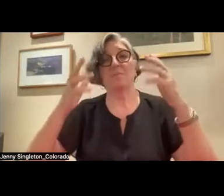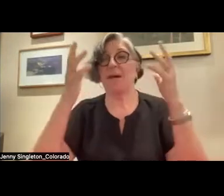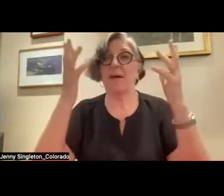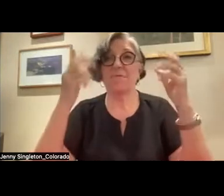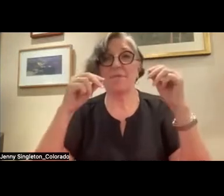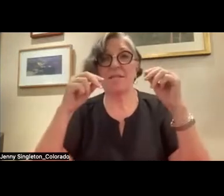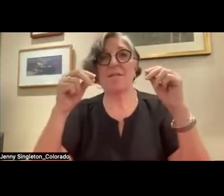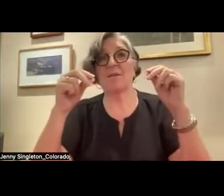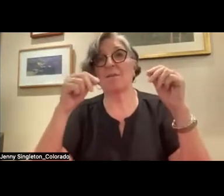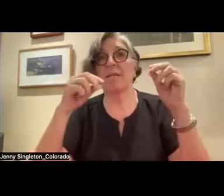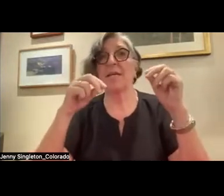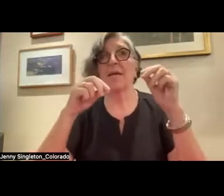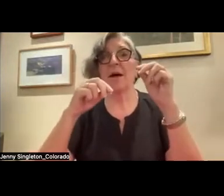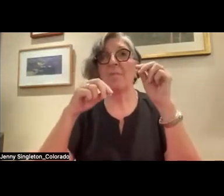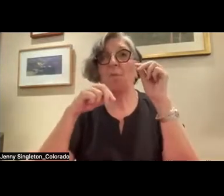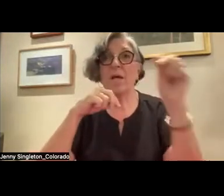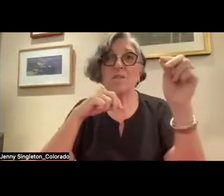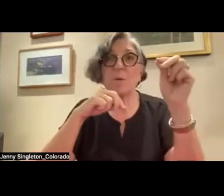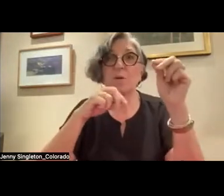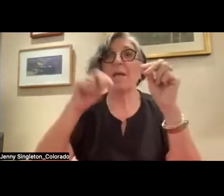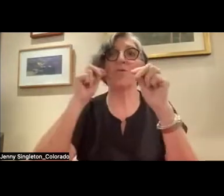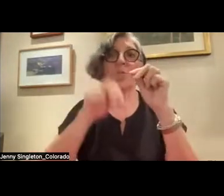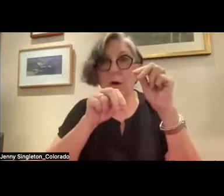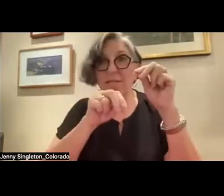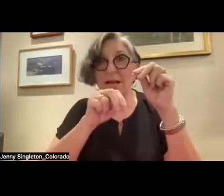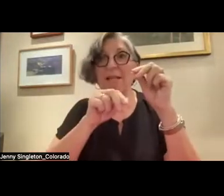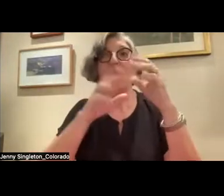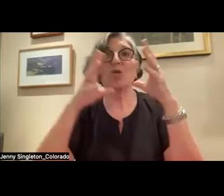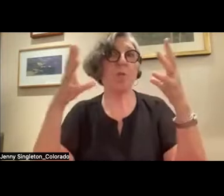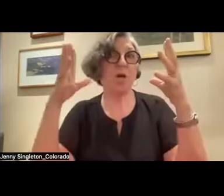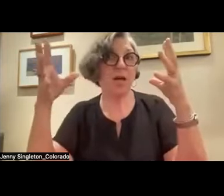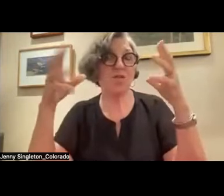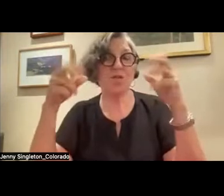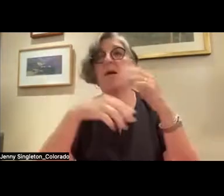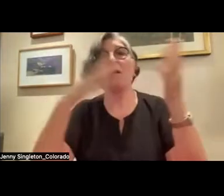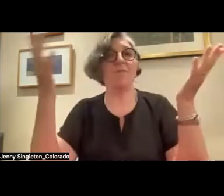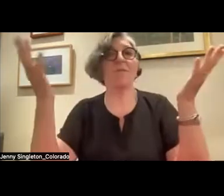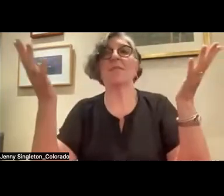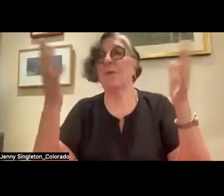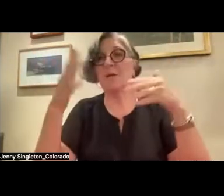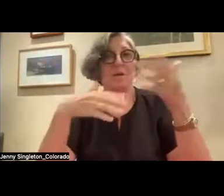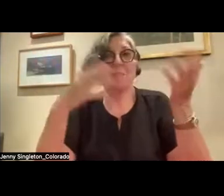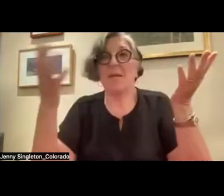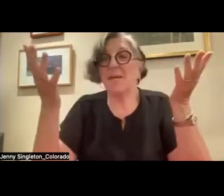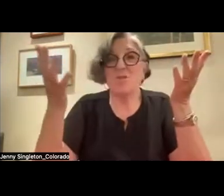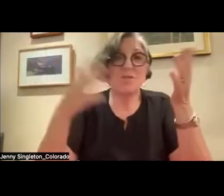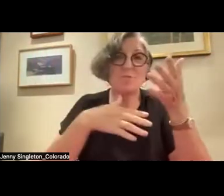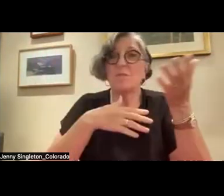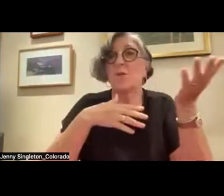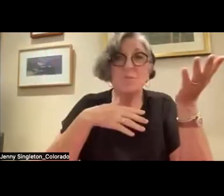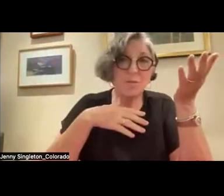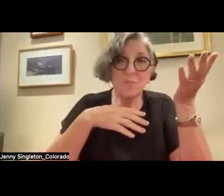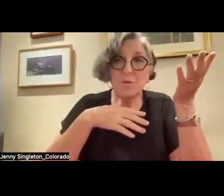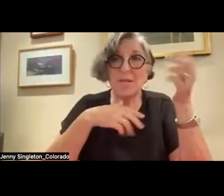don't have necessarily one spoken language and one sign language per country. Obviously, we know there are many countries